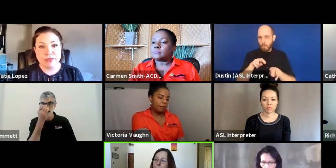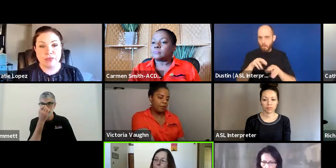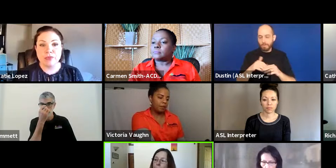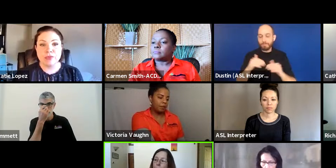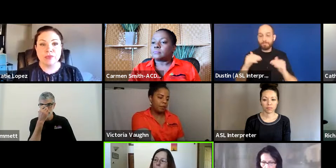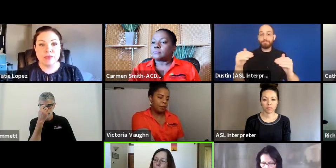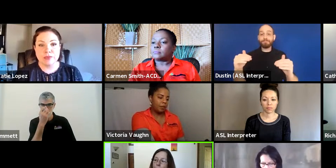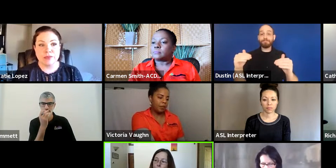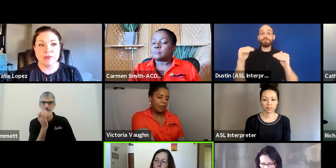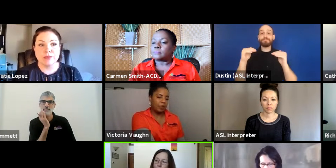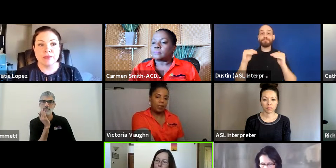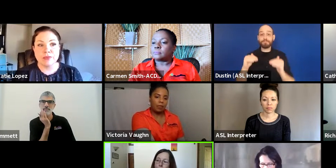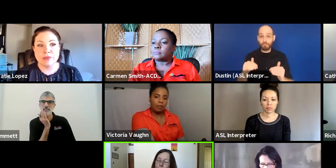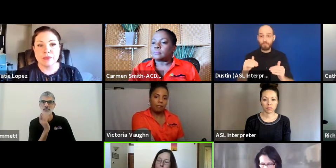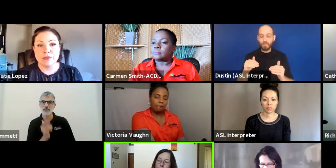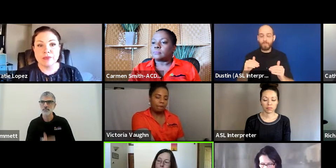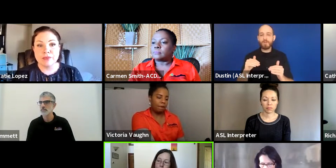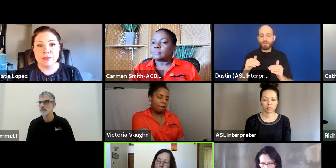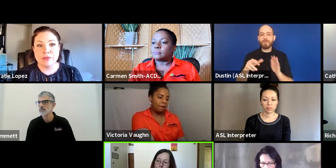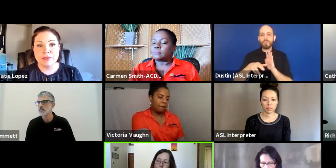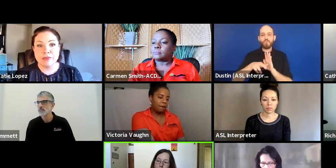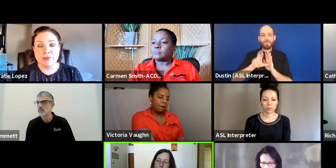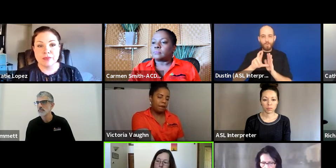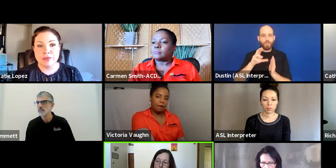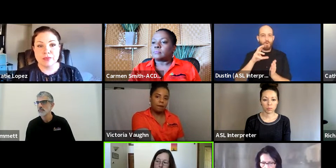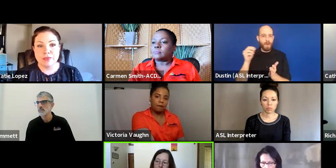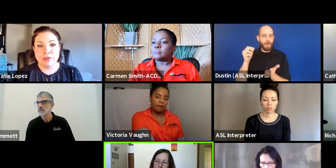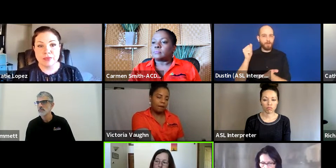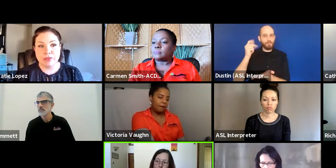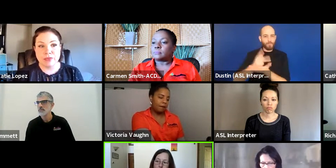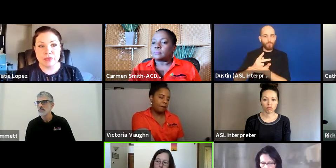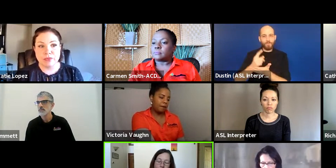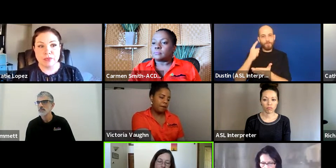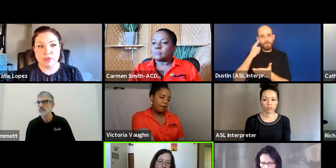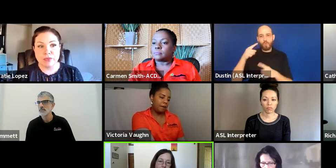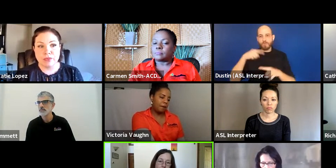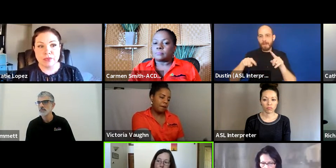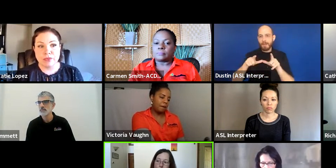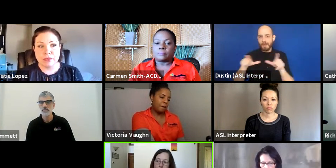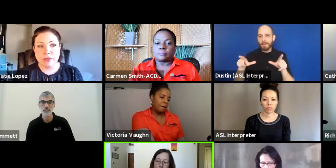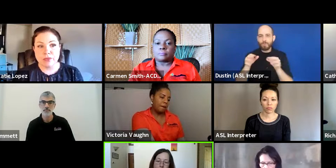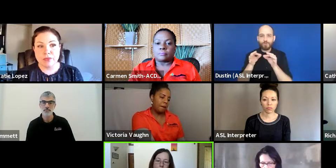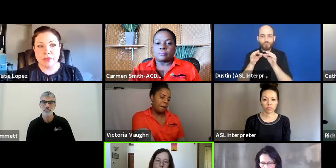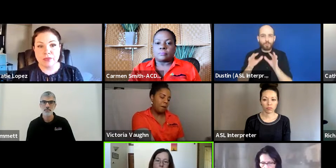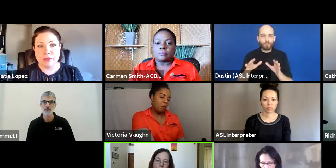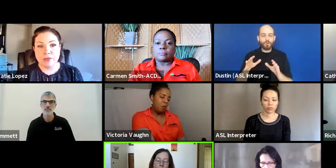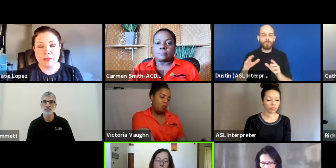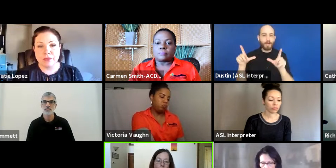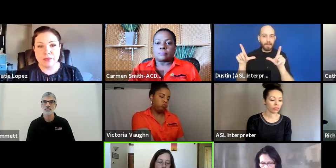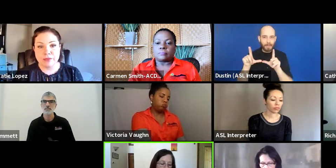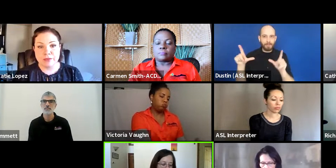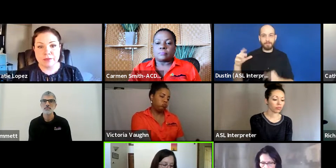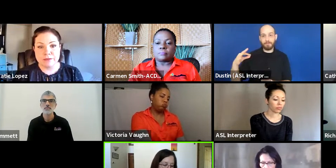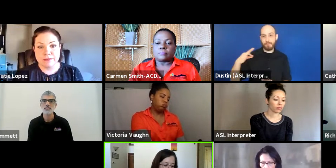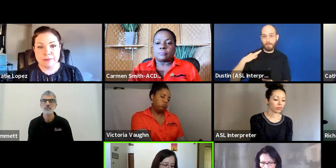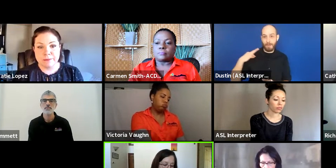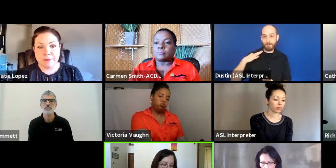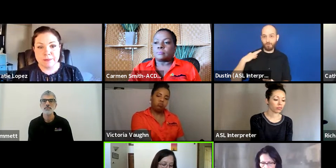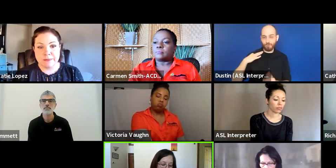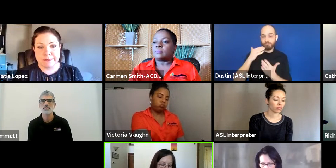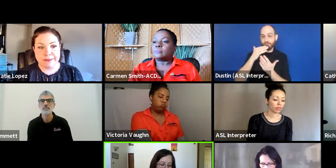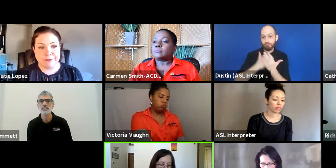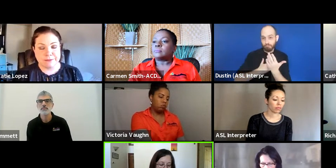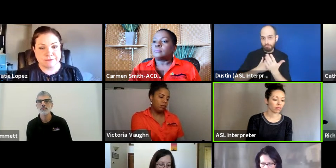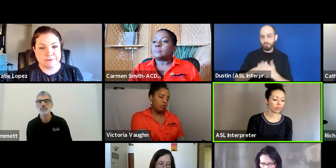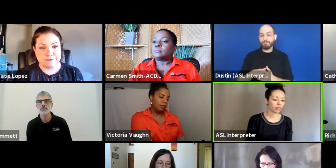the next one, which would be the review and approval of the sign language interpreter license applications. Before we